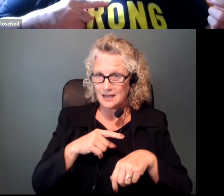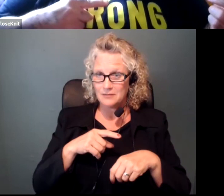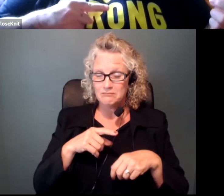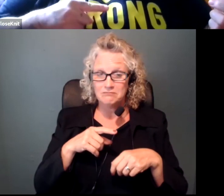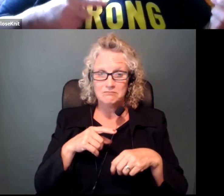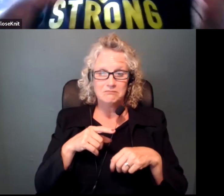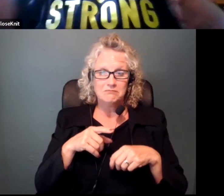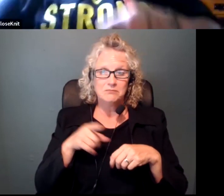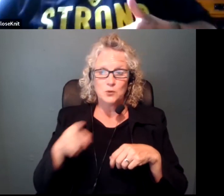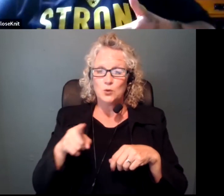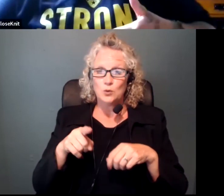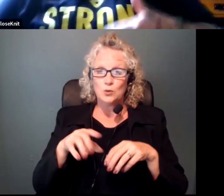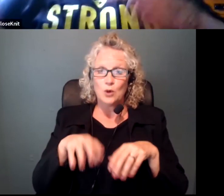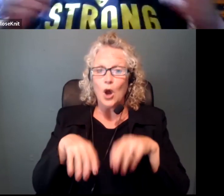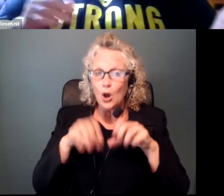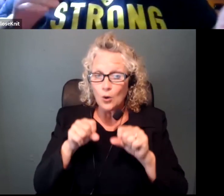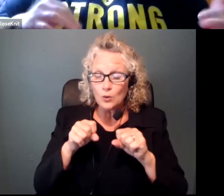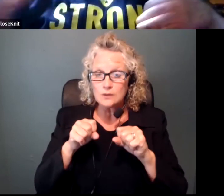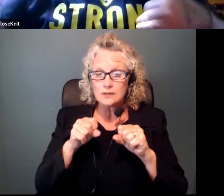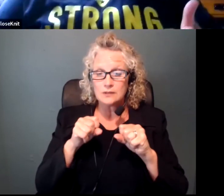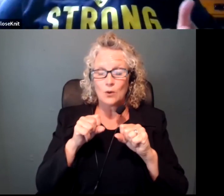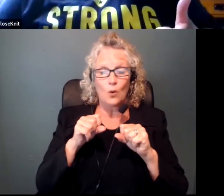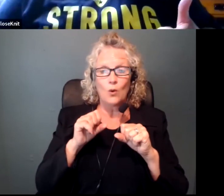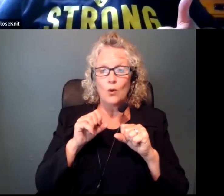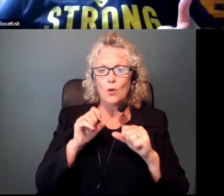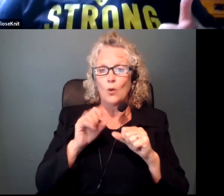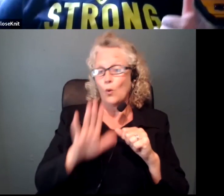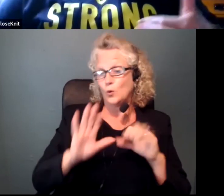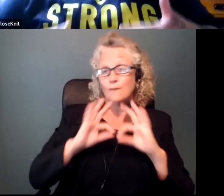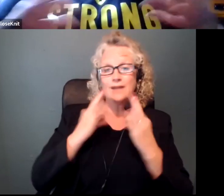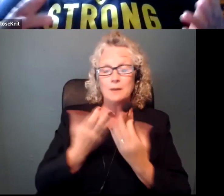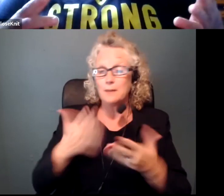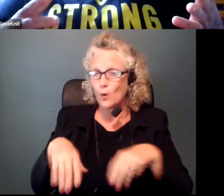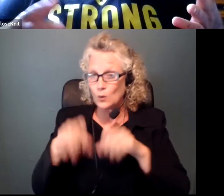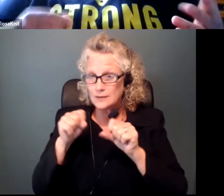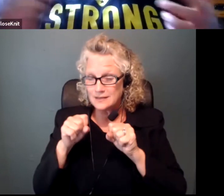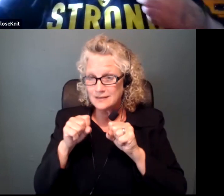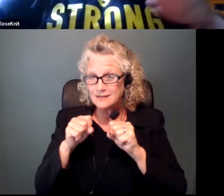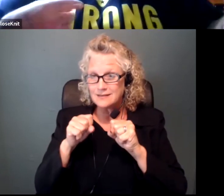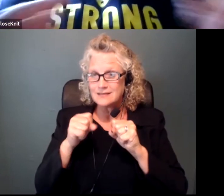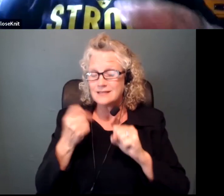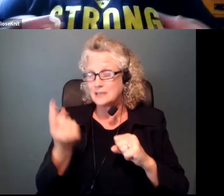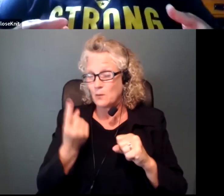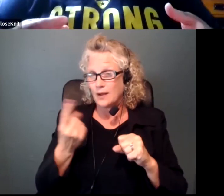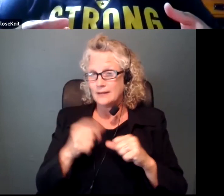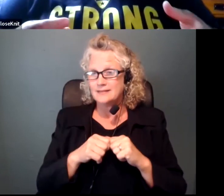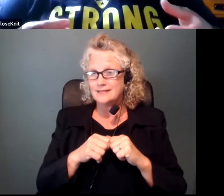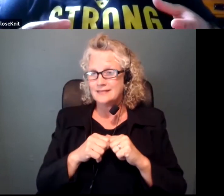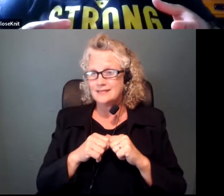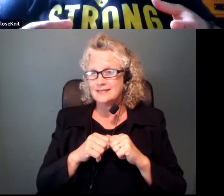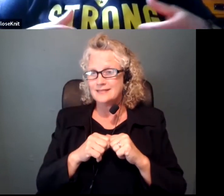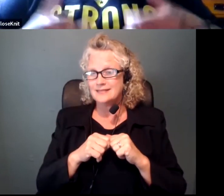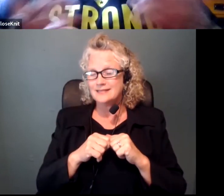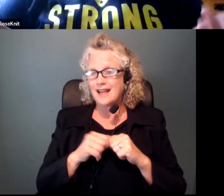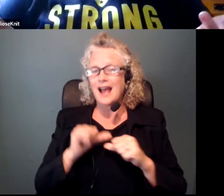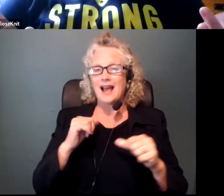or witnessed their family hosting or were hosted by someone. And I'll just start with an example, but I'd love to hear more people give